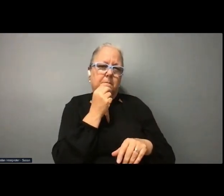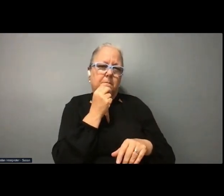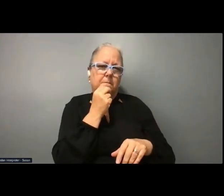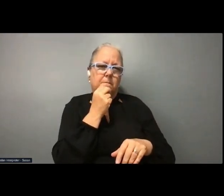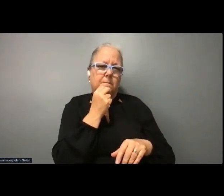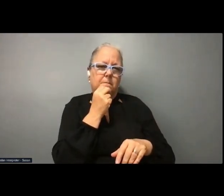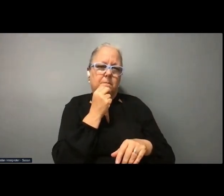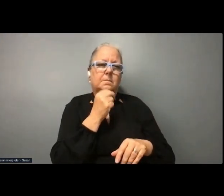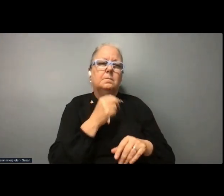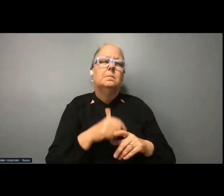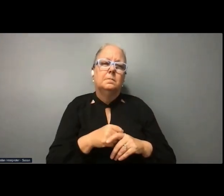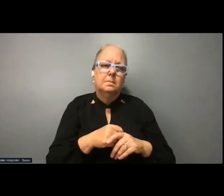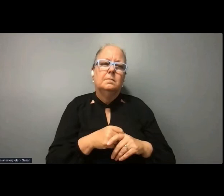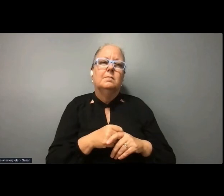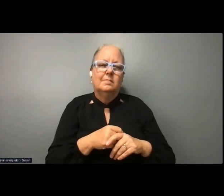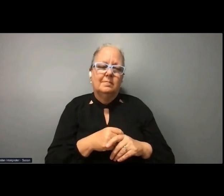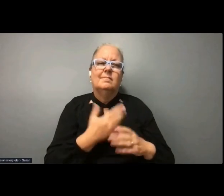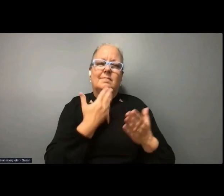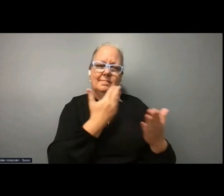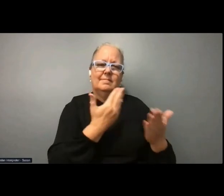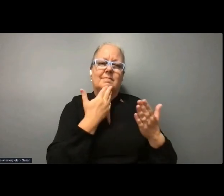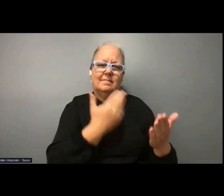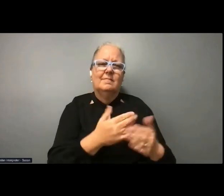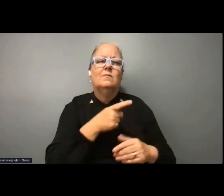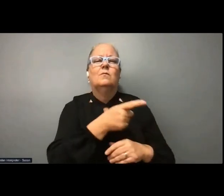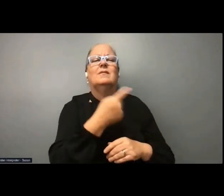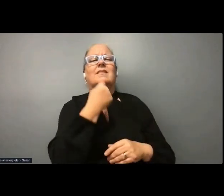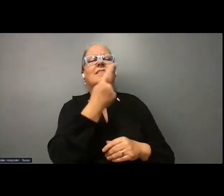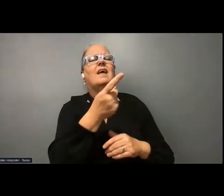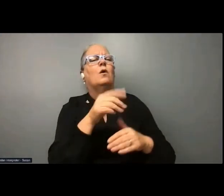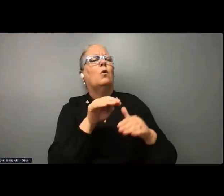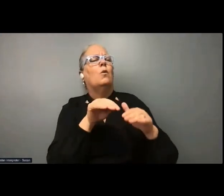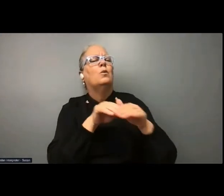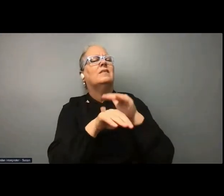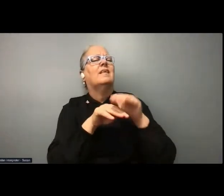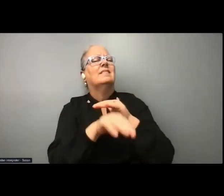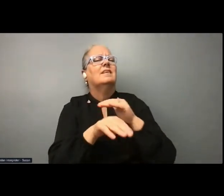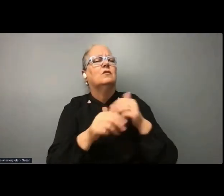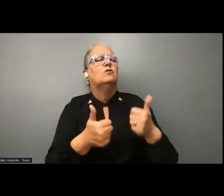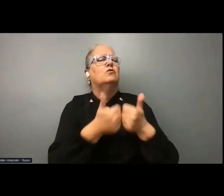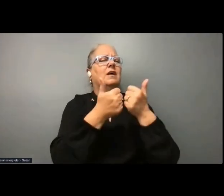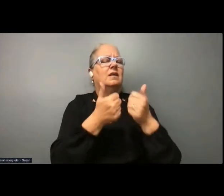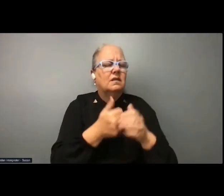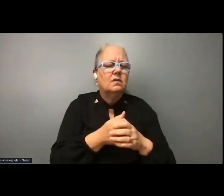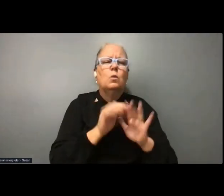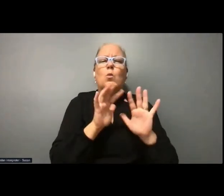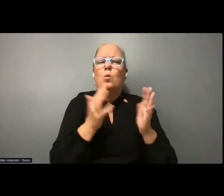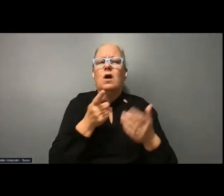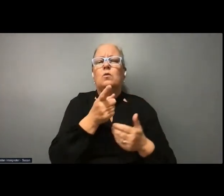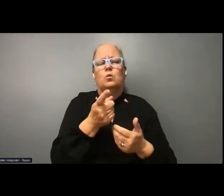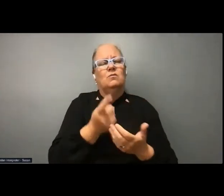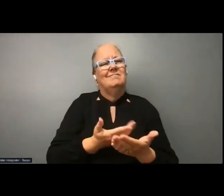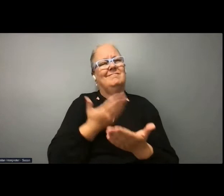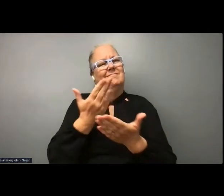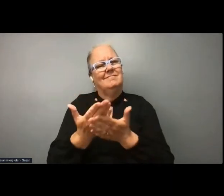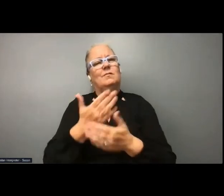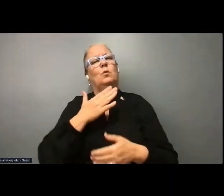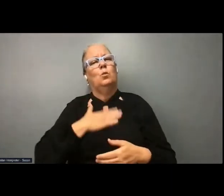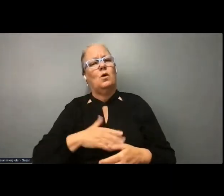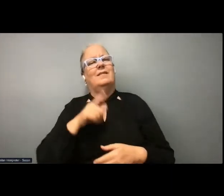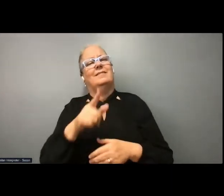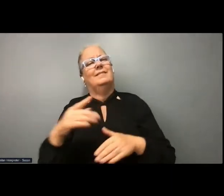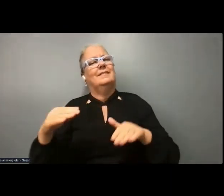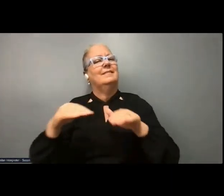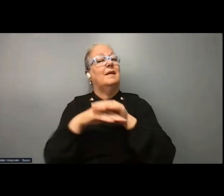Okay, thanks, Bian. Speaking of accessibility related challenges, what are your recommendations to increase accessibility when working